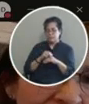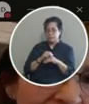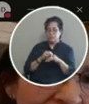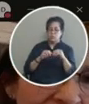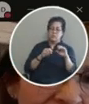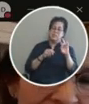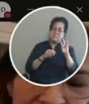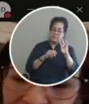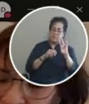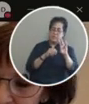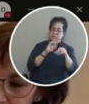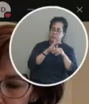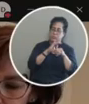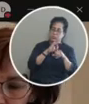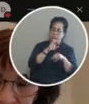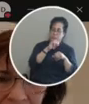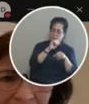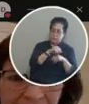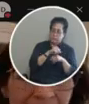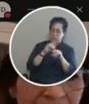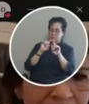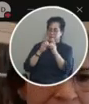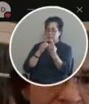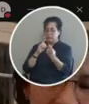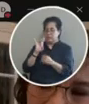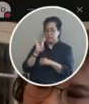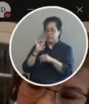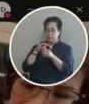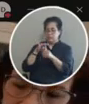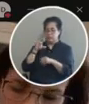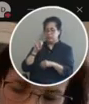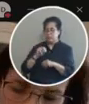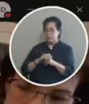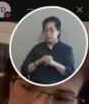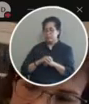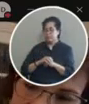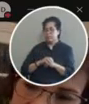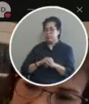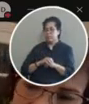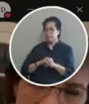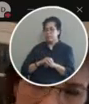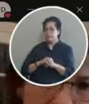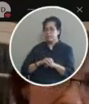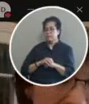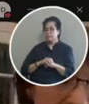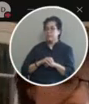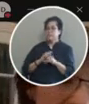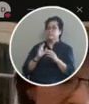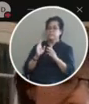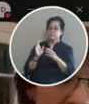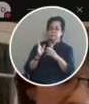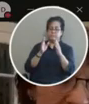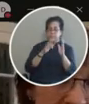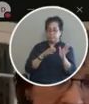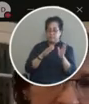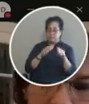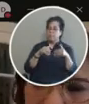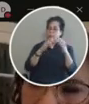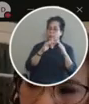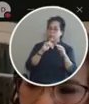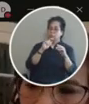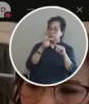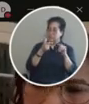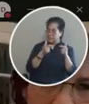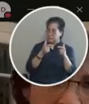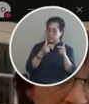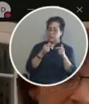7 affirmative votes. Representative Lizarraga voting nay. And now we do have a motion and a second to